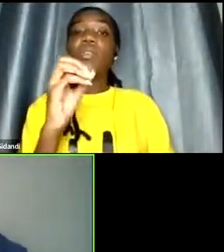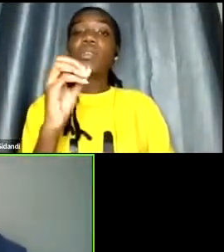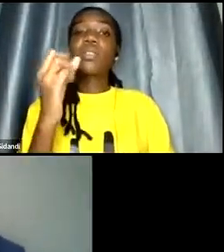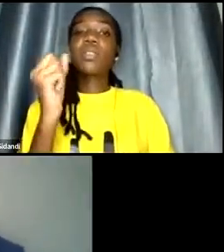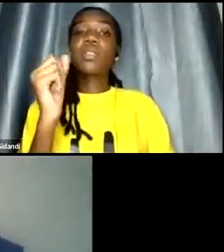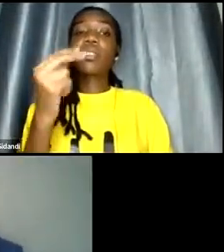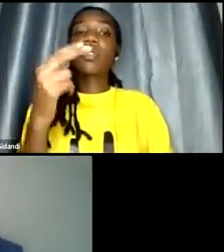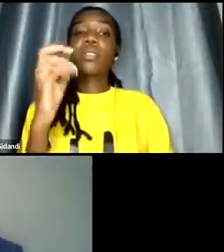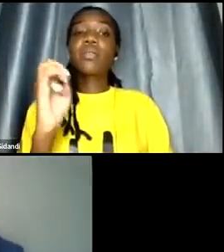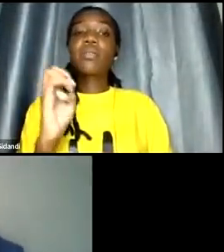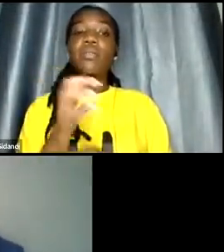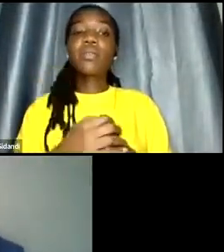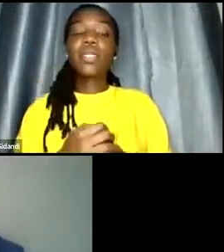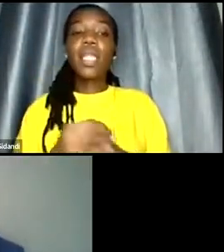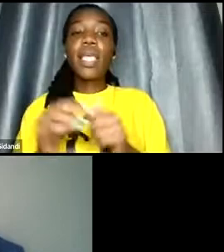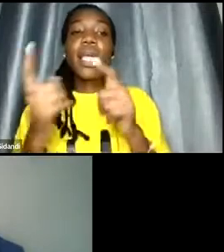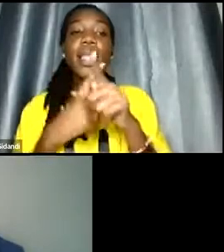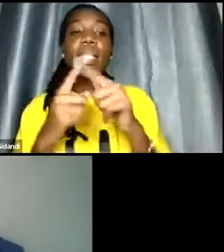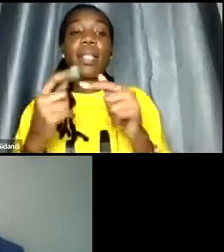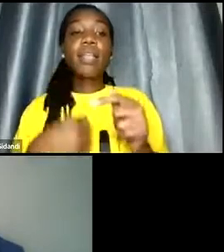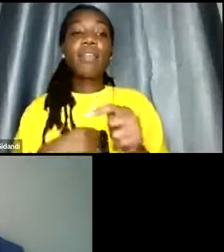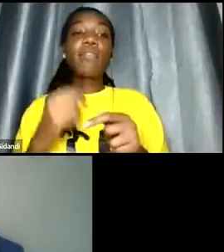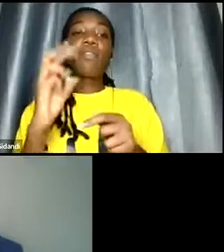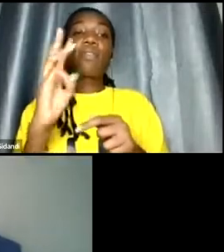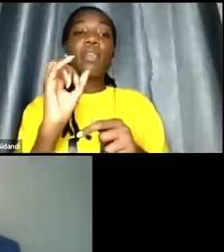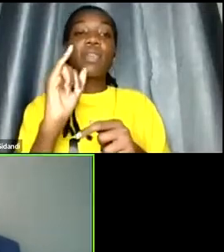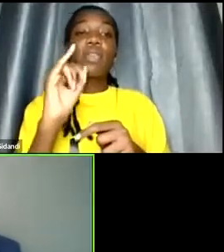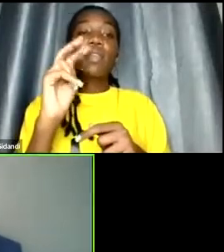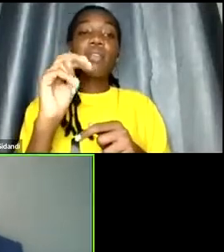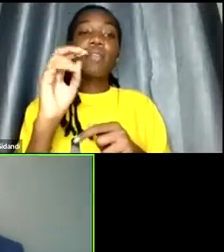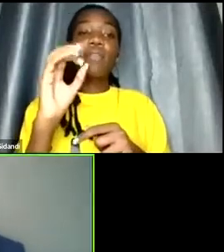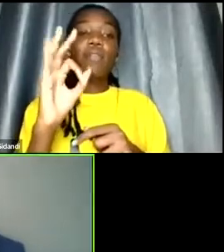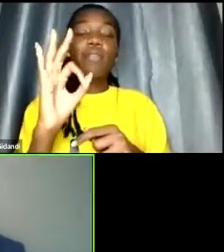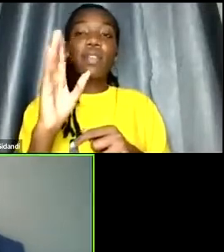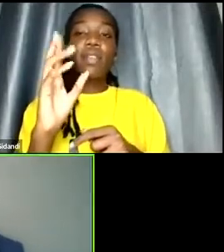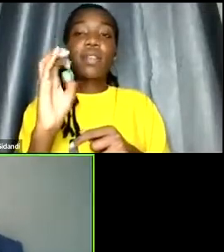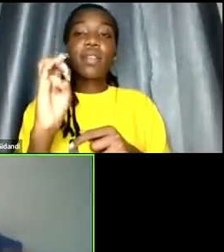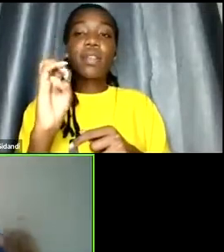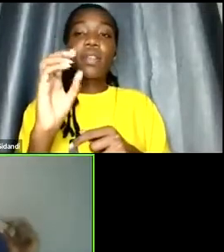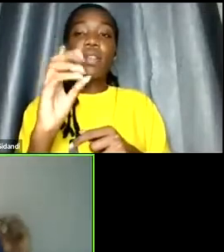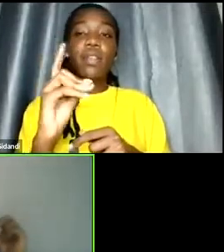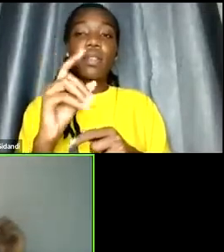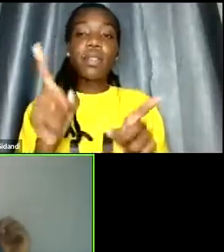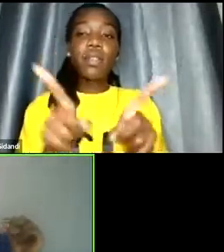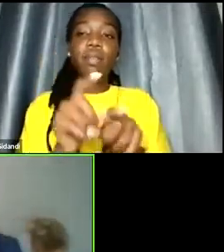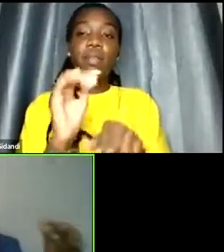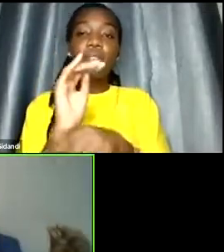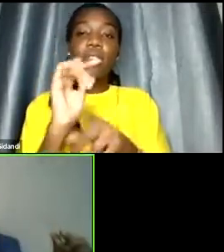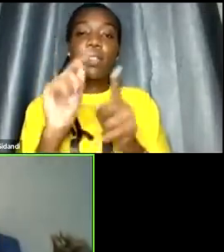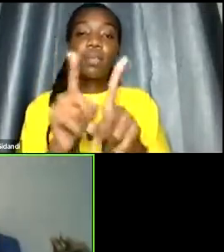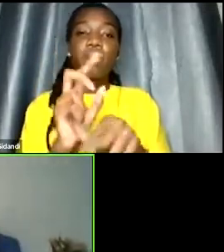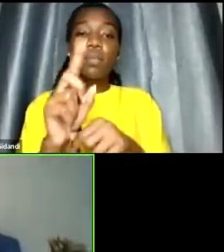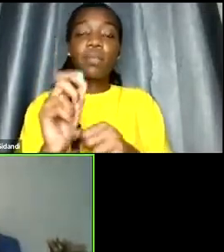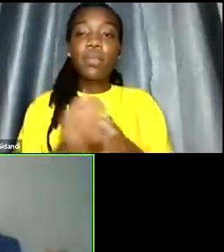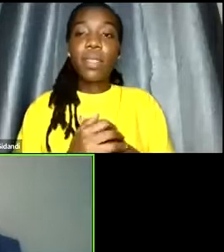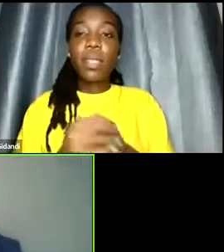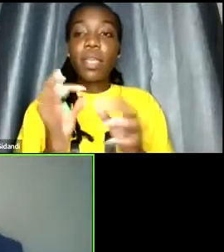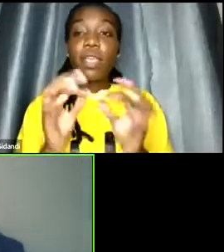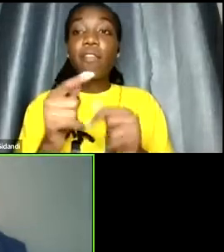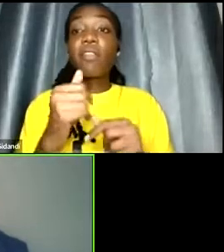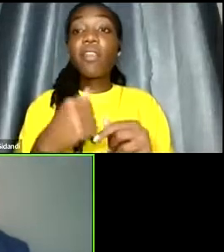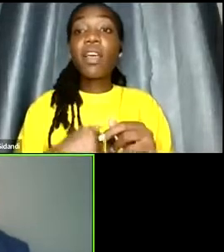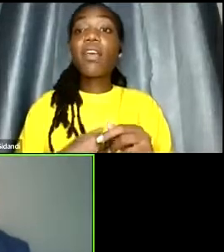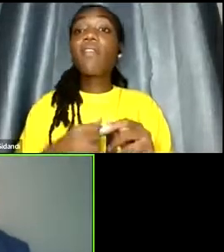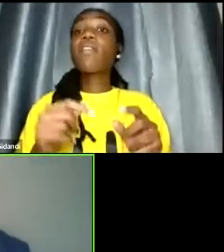mistaken. Yes, there's Joseph and then there's Winfred as well. Okay. Now, if you have a very flat structure,